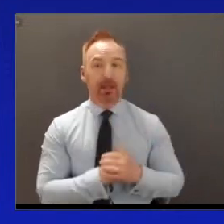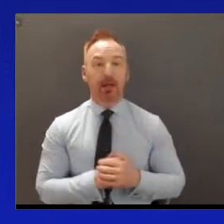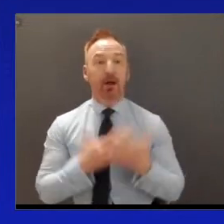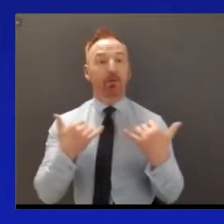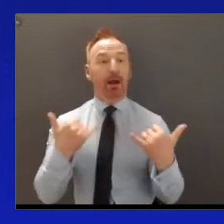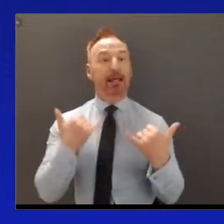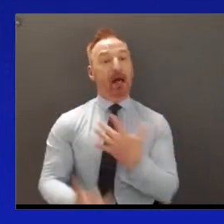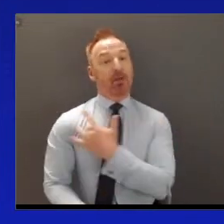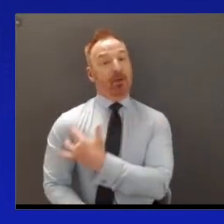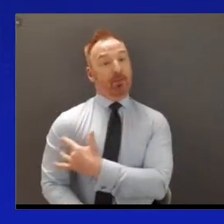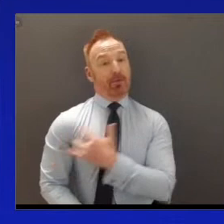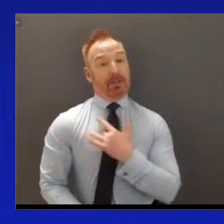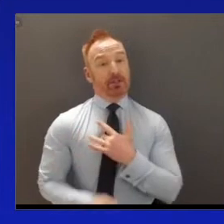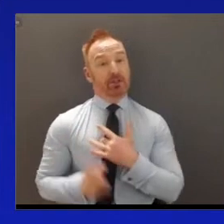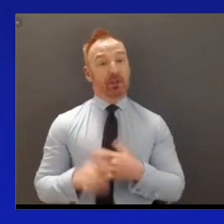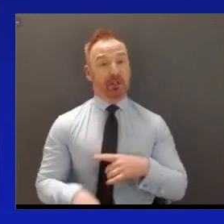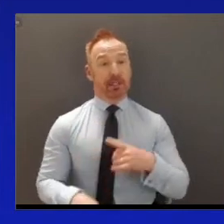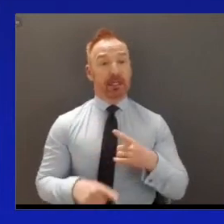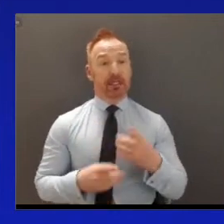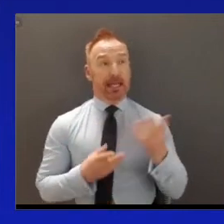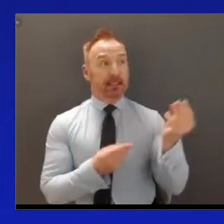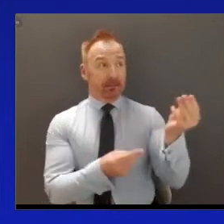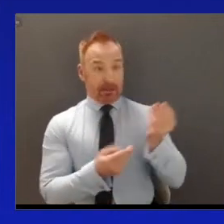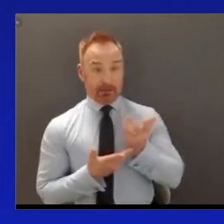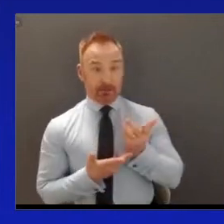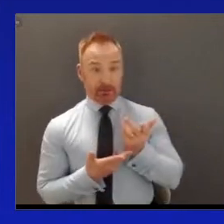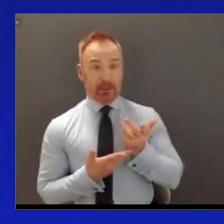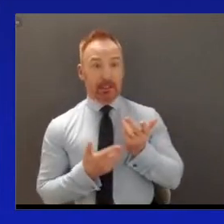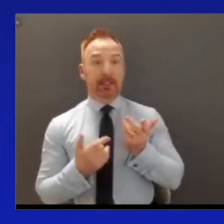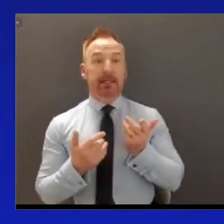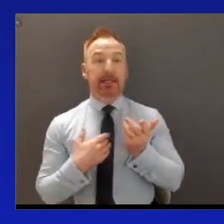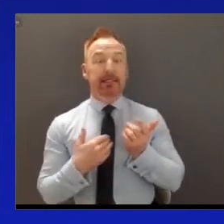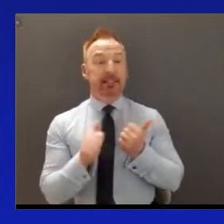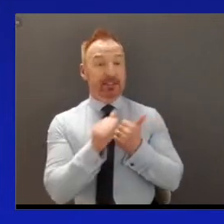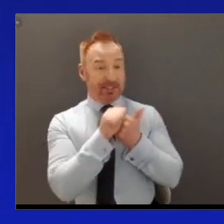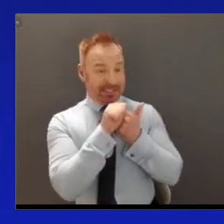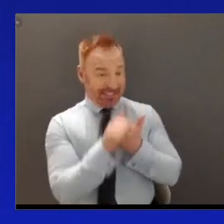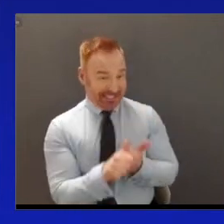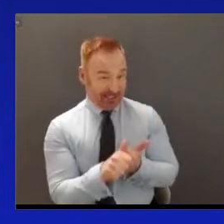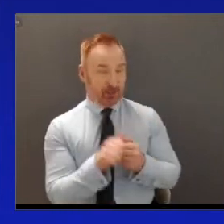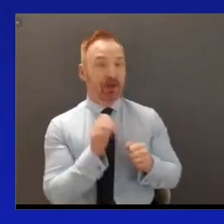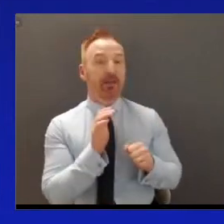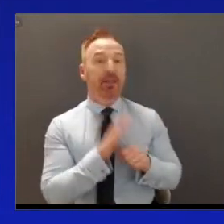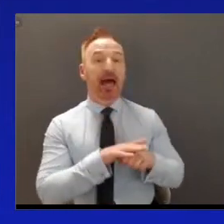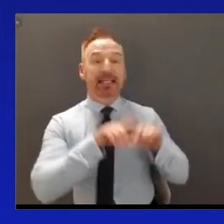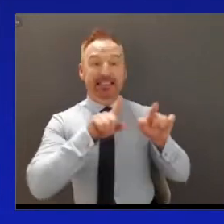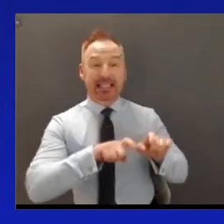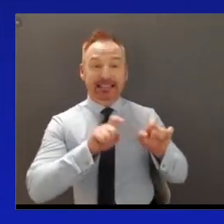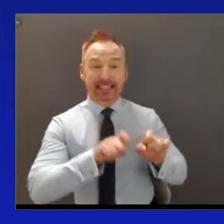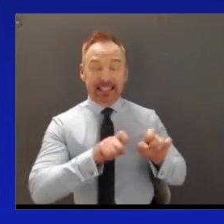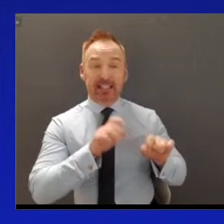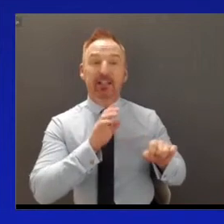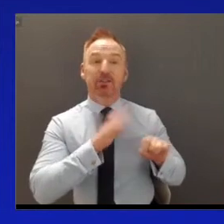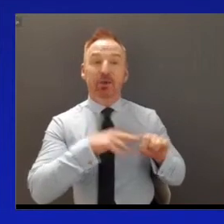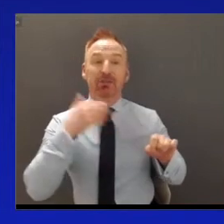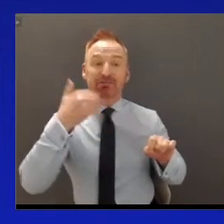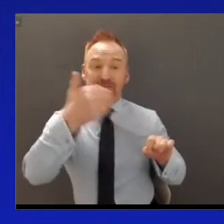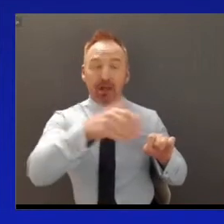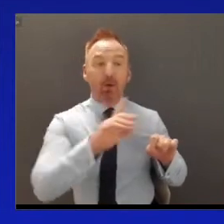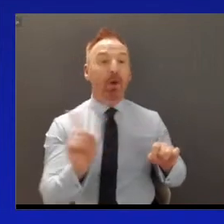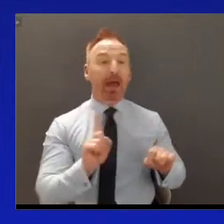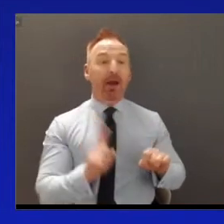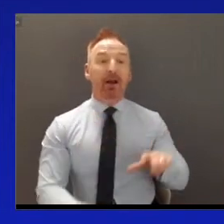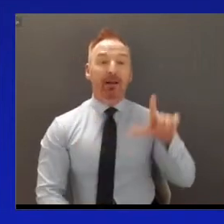direction is to really continue that surveillance testing in long-term care homes as the